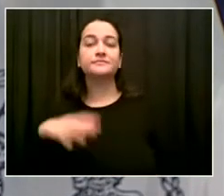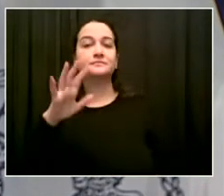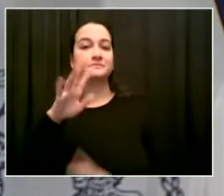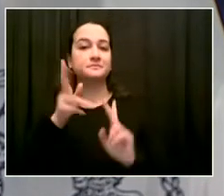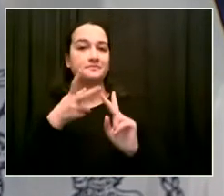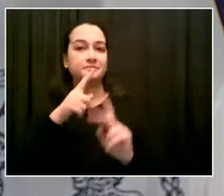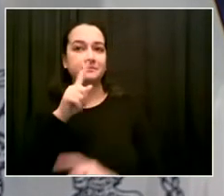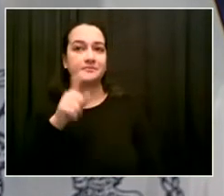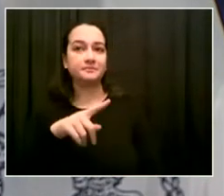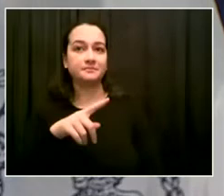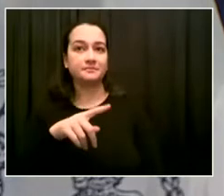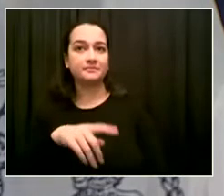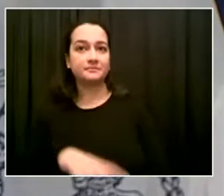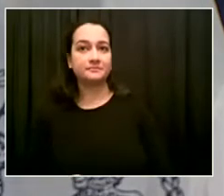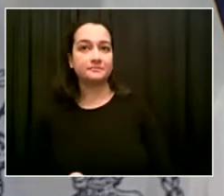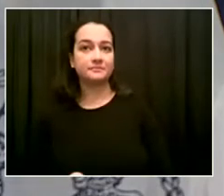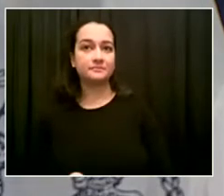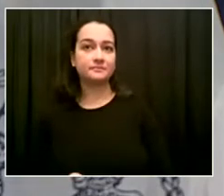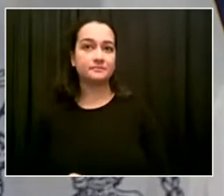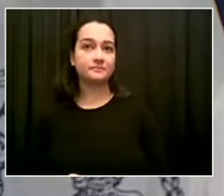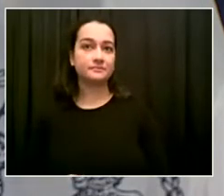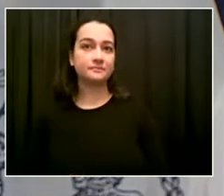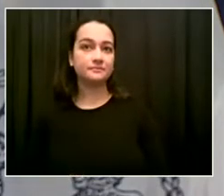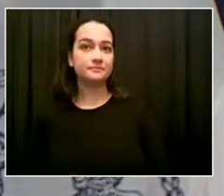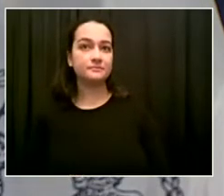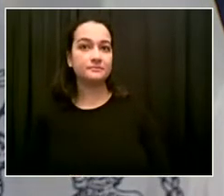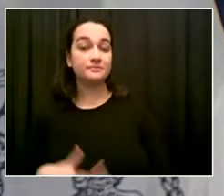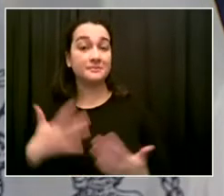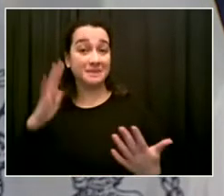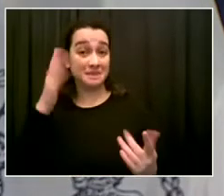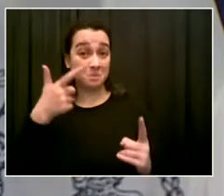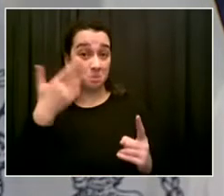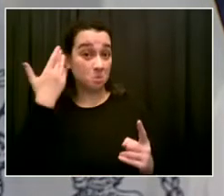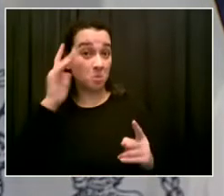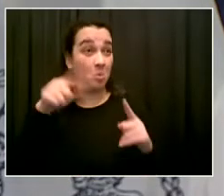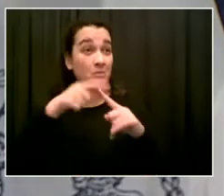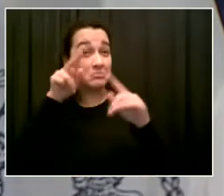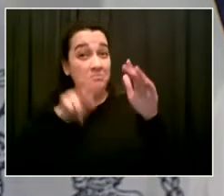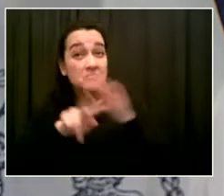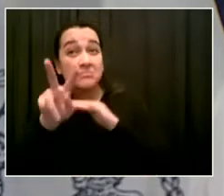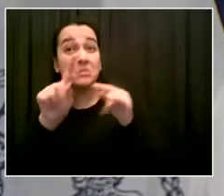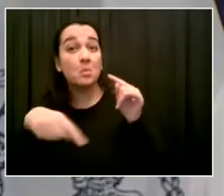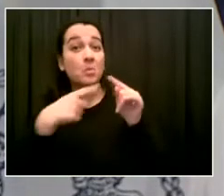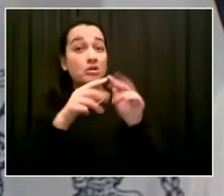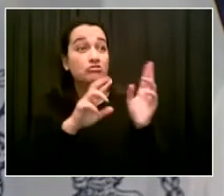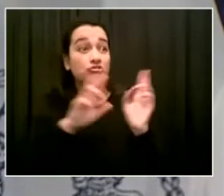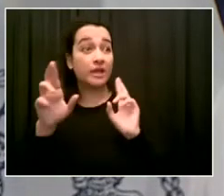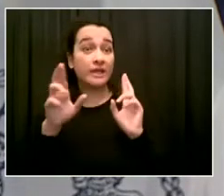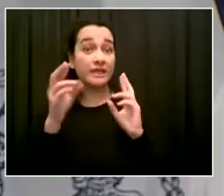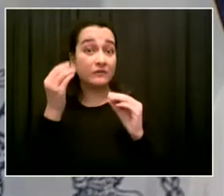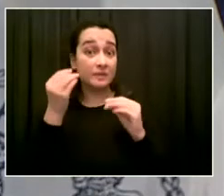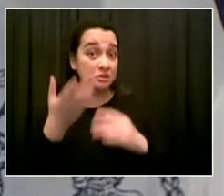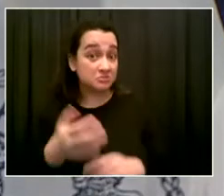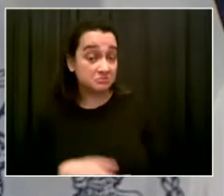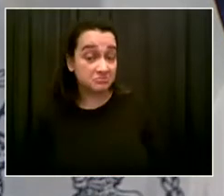and unrelated topic, which gets back to sort of the high plateau of the coronavirus